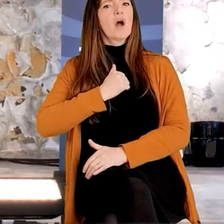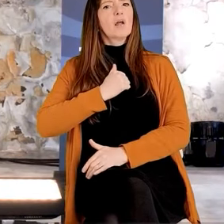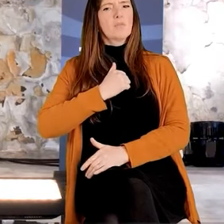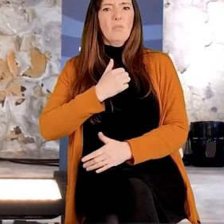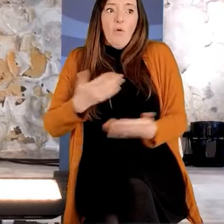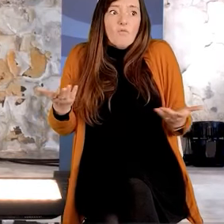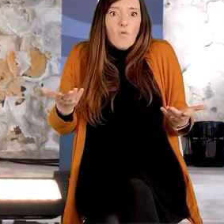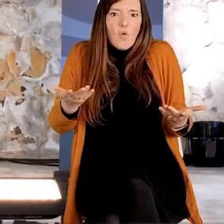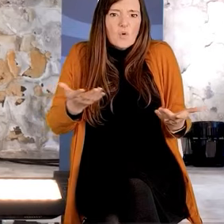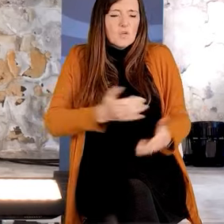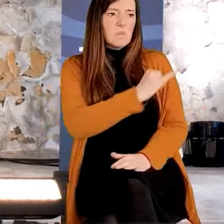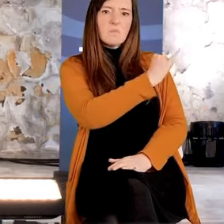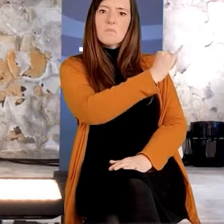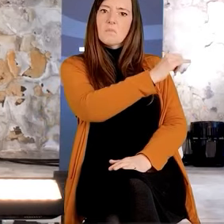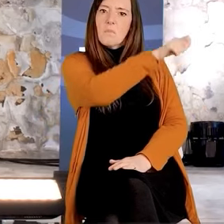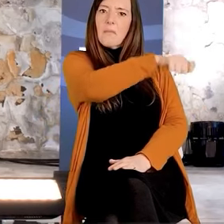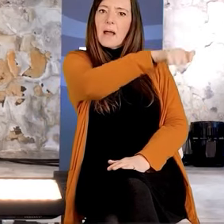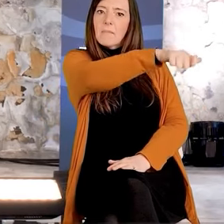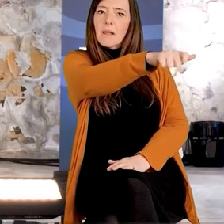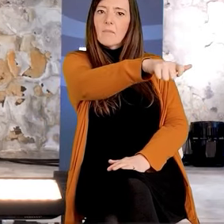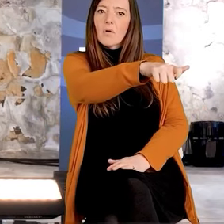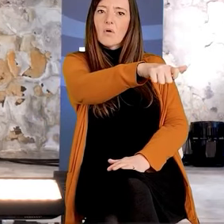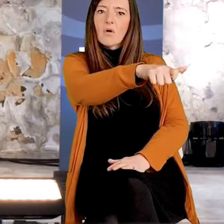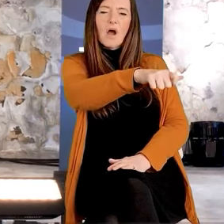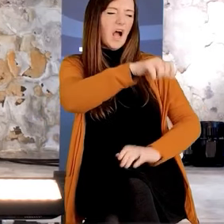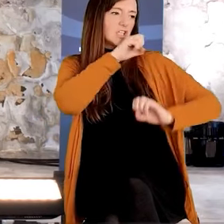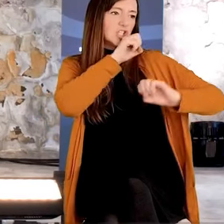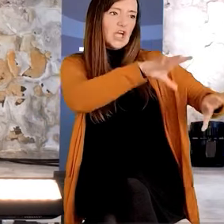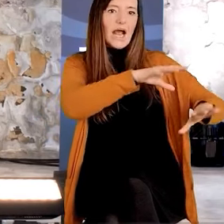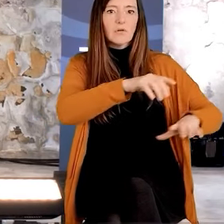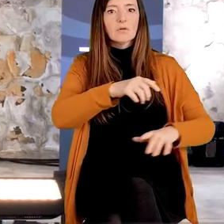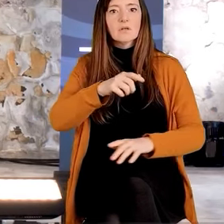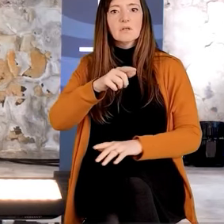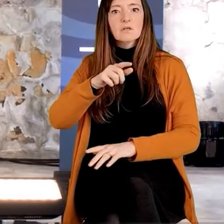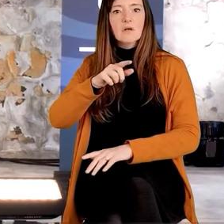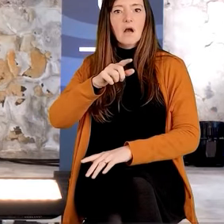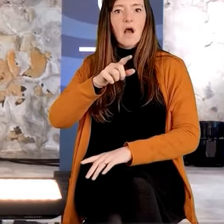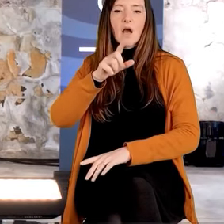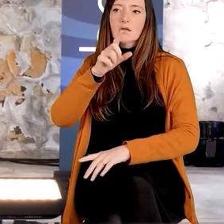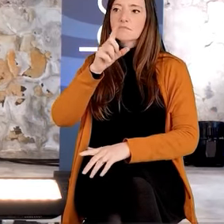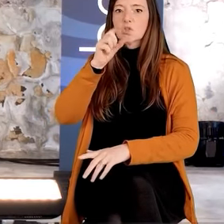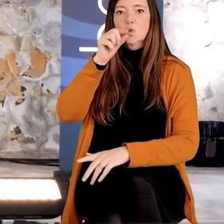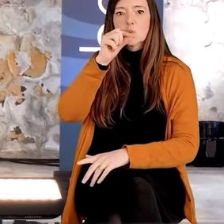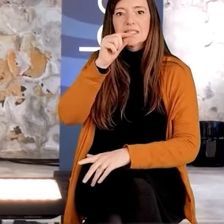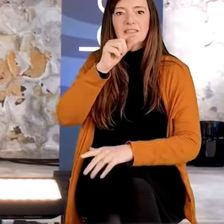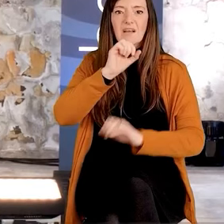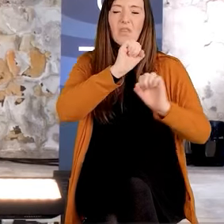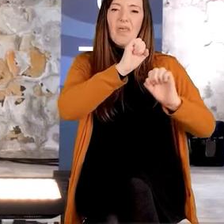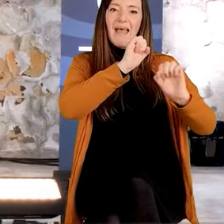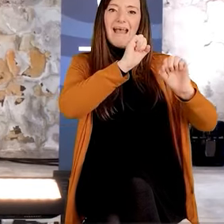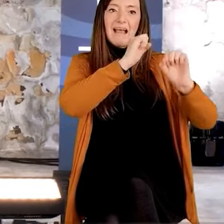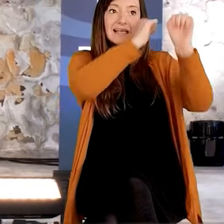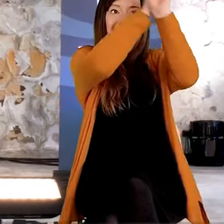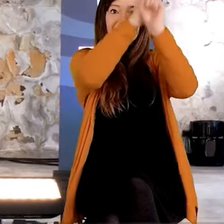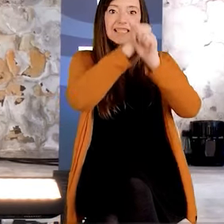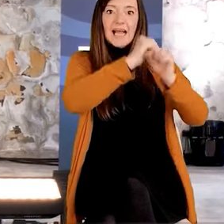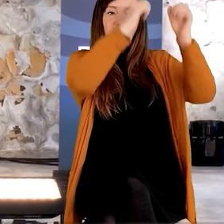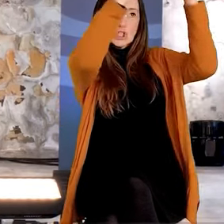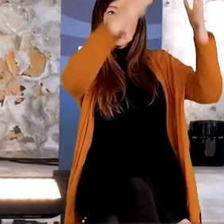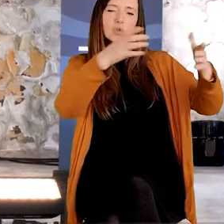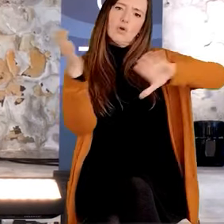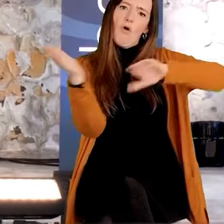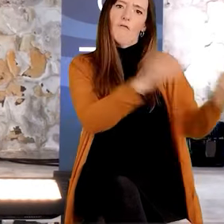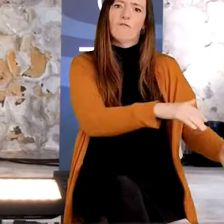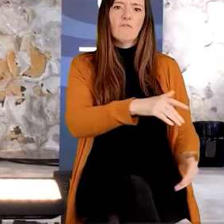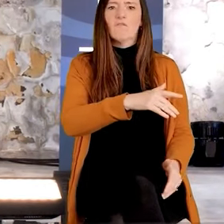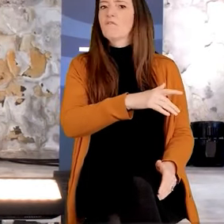certainly condemn bad people. I shout against them, I tweet against them, I tear down their statues. I certainly